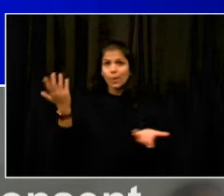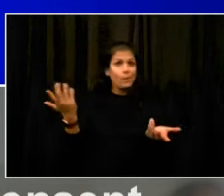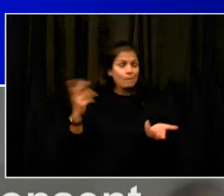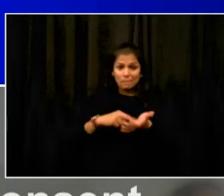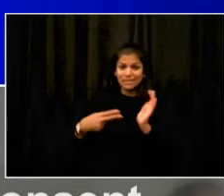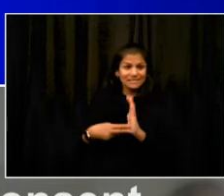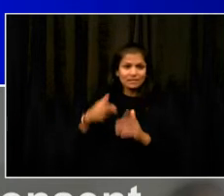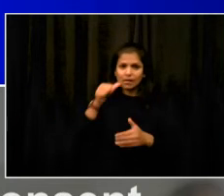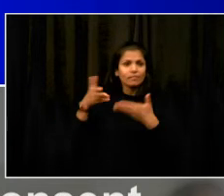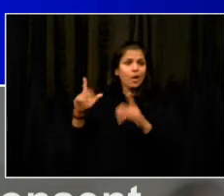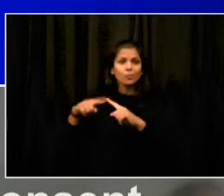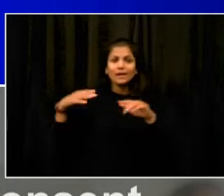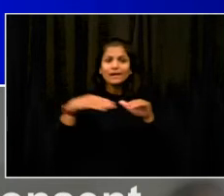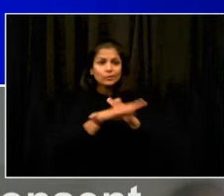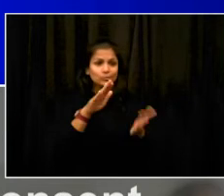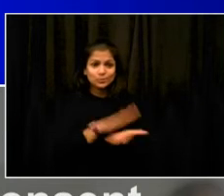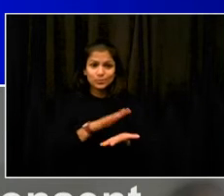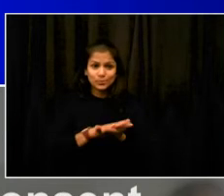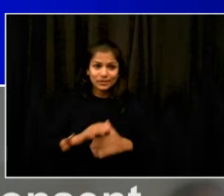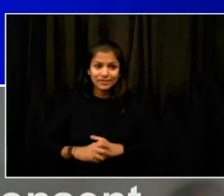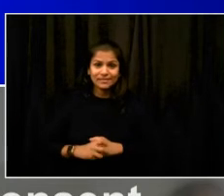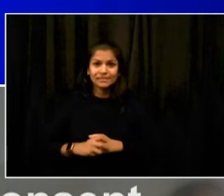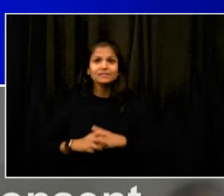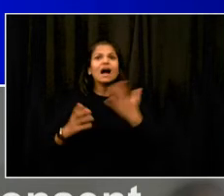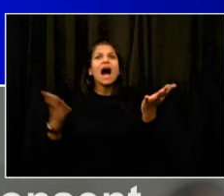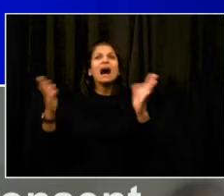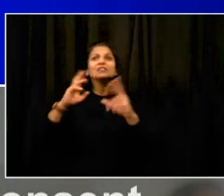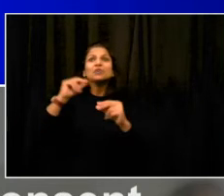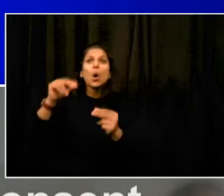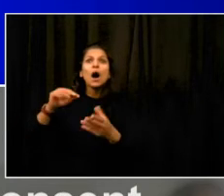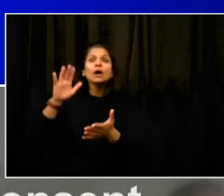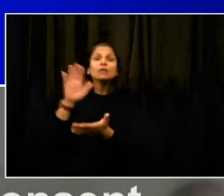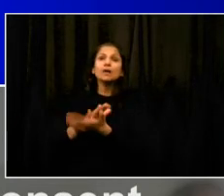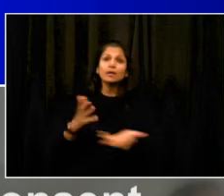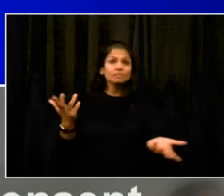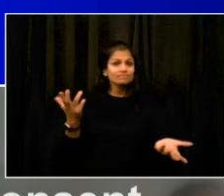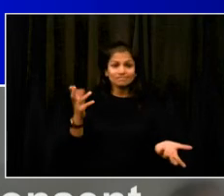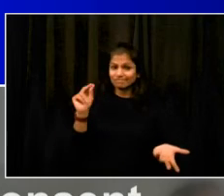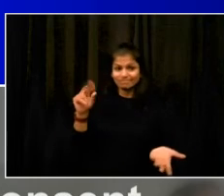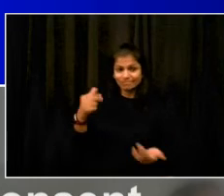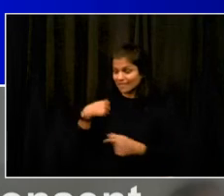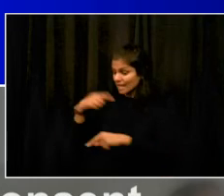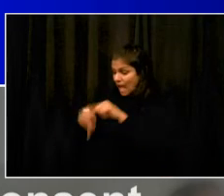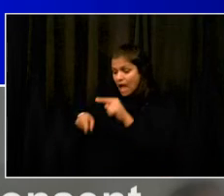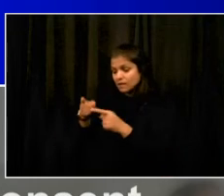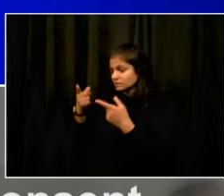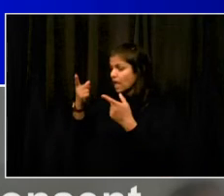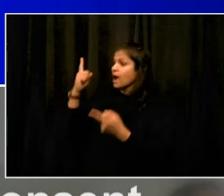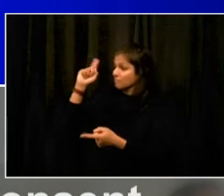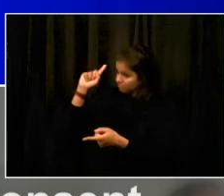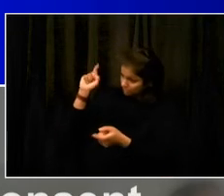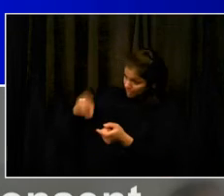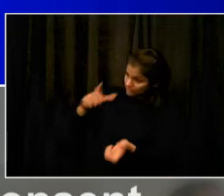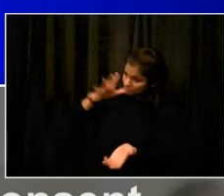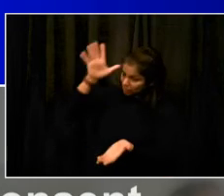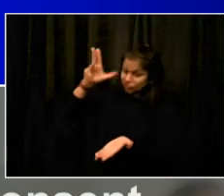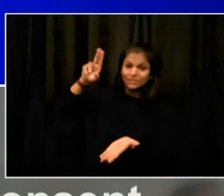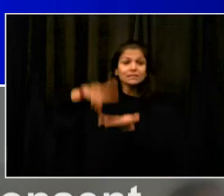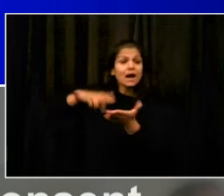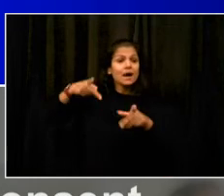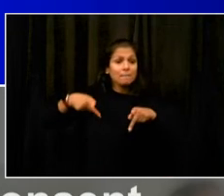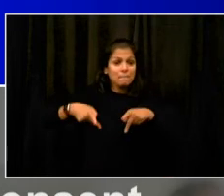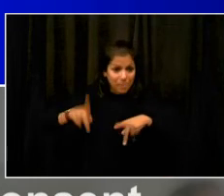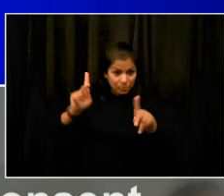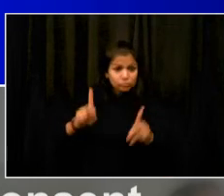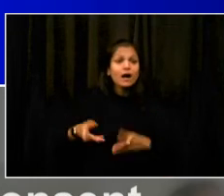got to rectify this right now, or your child isn't able to attend school. I want to be very straightforward about that. Equally, we need the